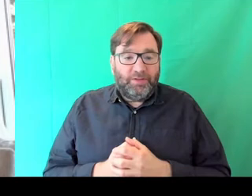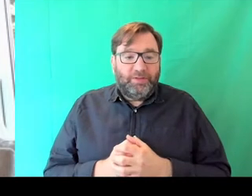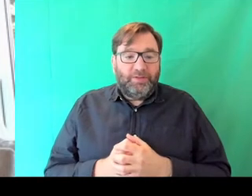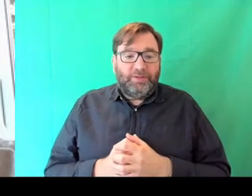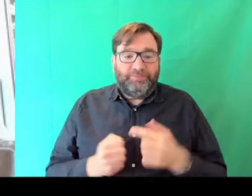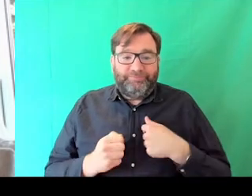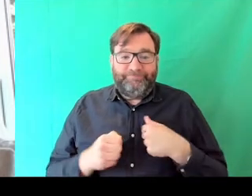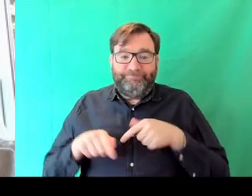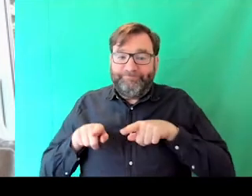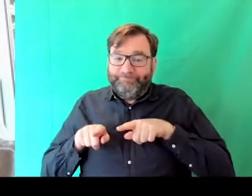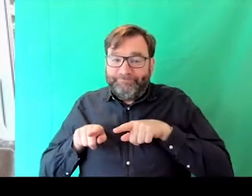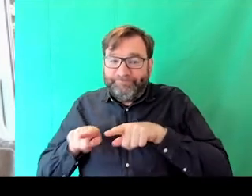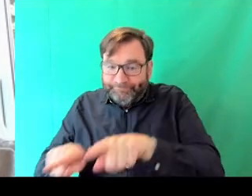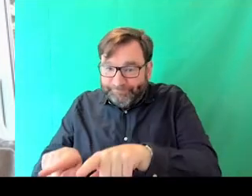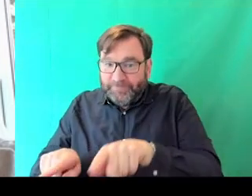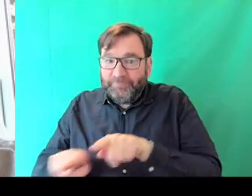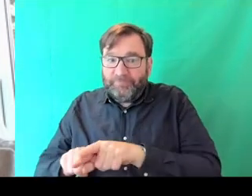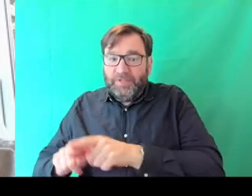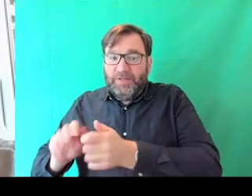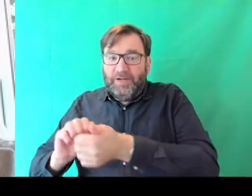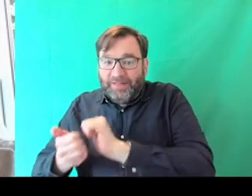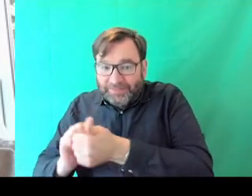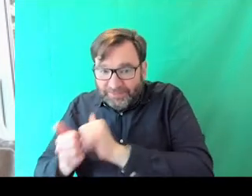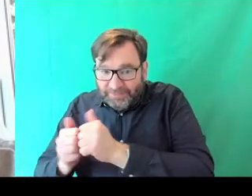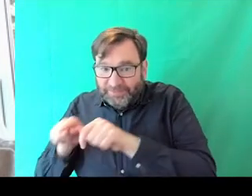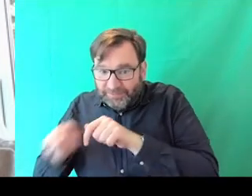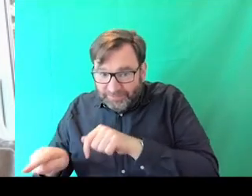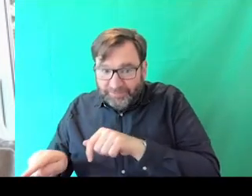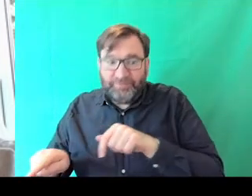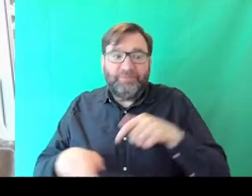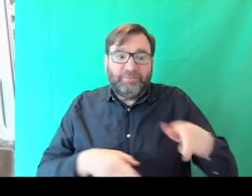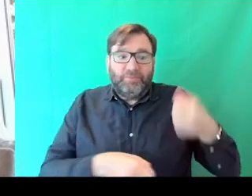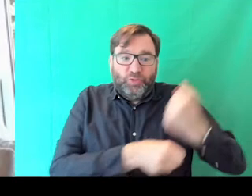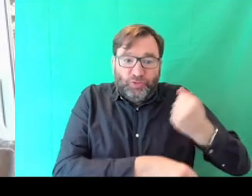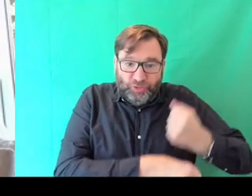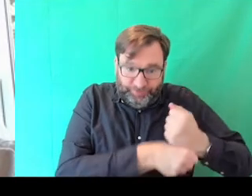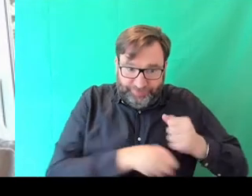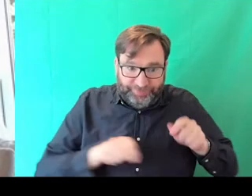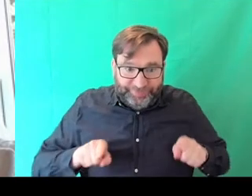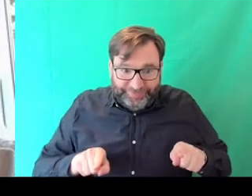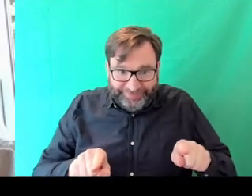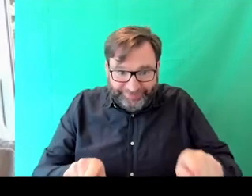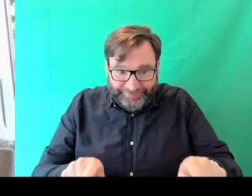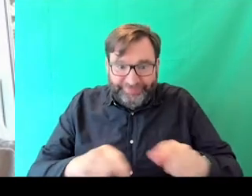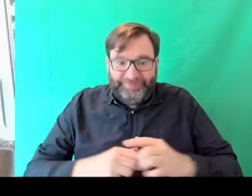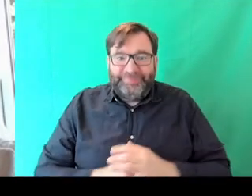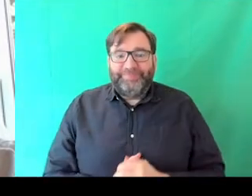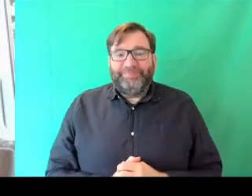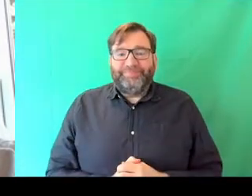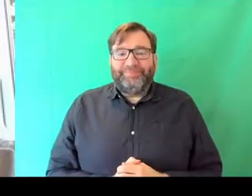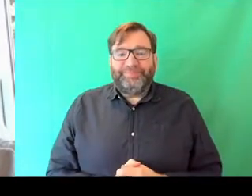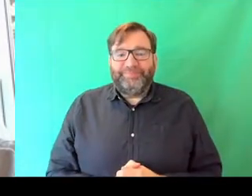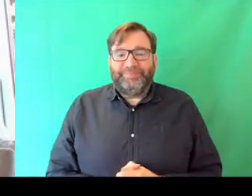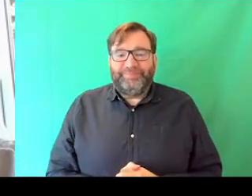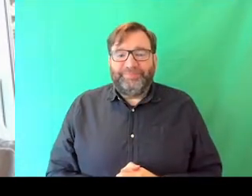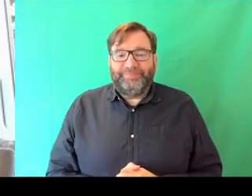parallel. I think there's a lot that I've learned from sport, which I've been able to kind of move into the business